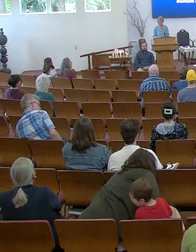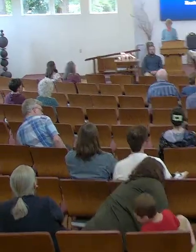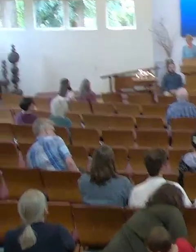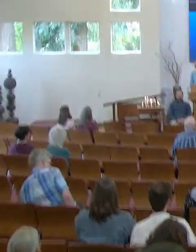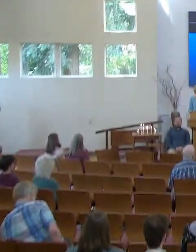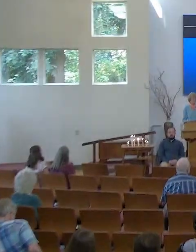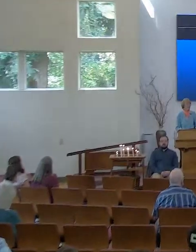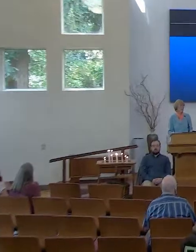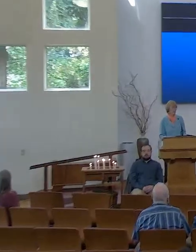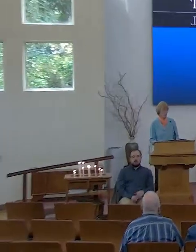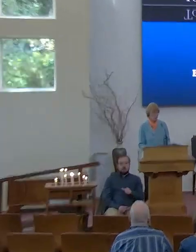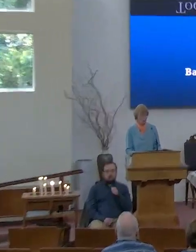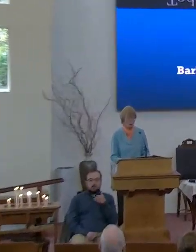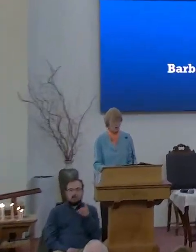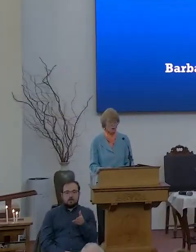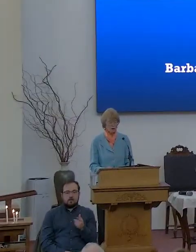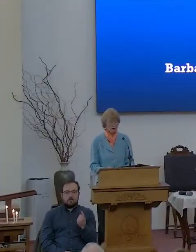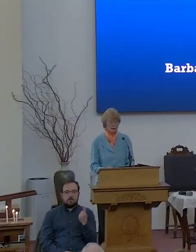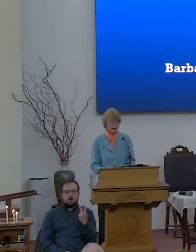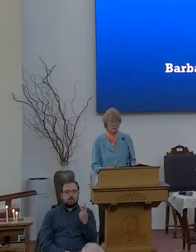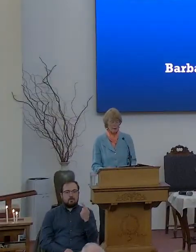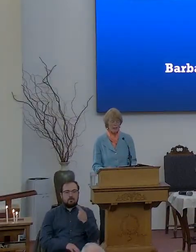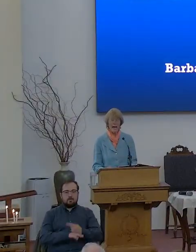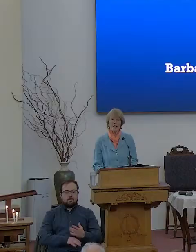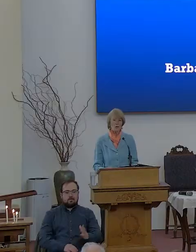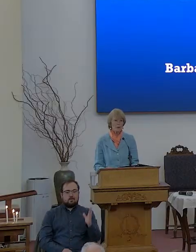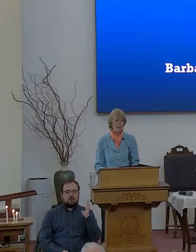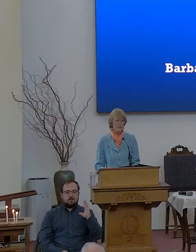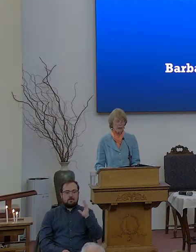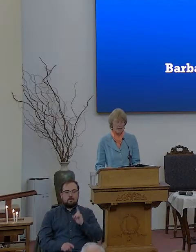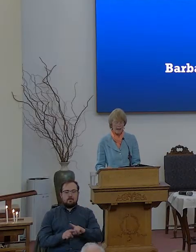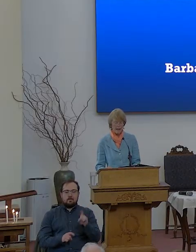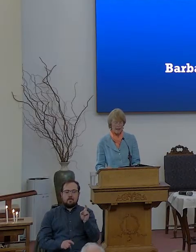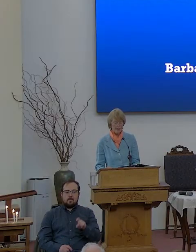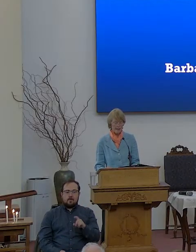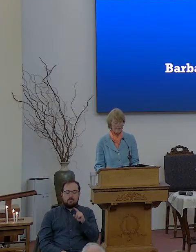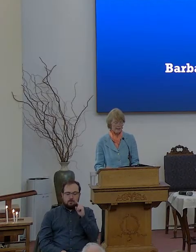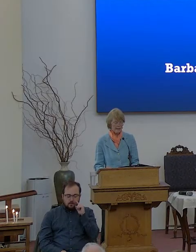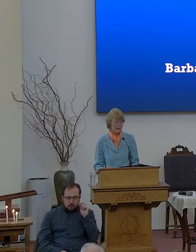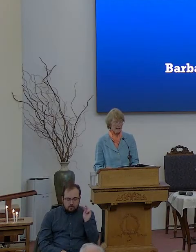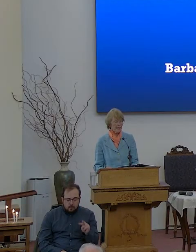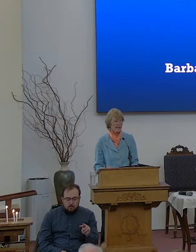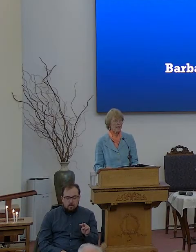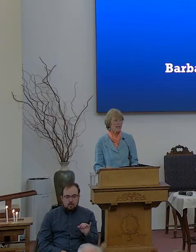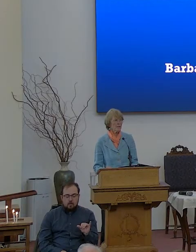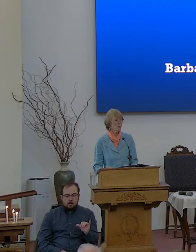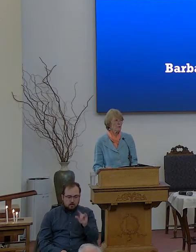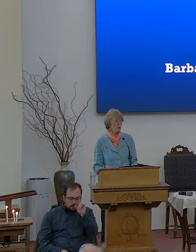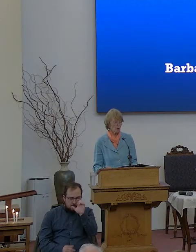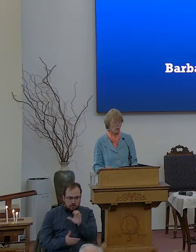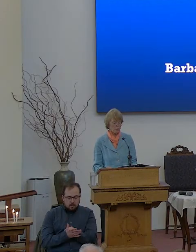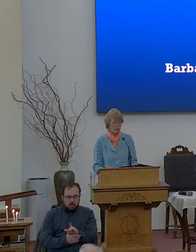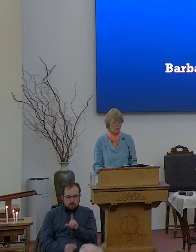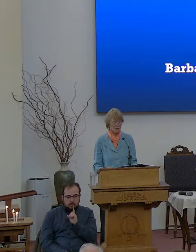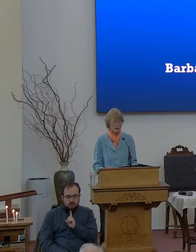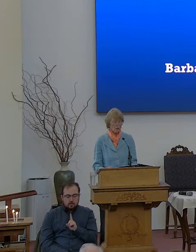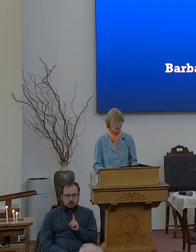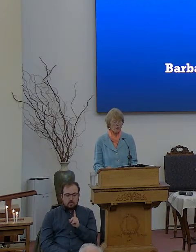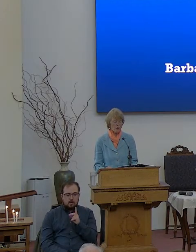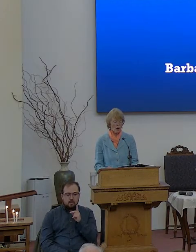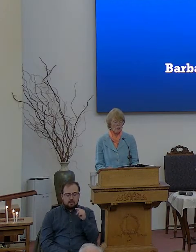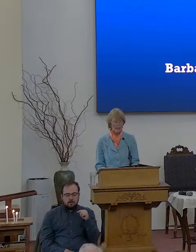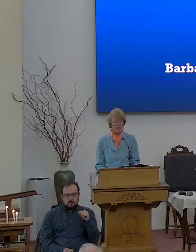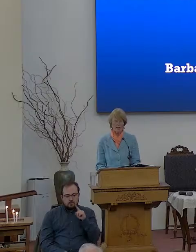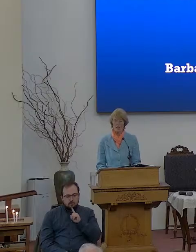It wasn't there a day or two ago, but I had to believe my eyes. A deep purple